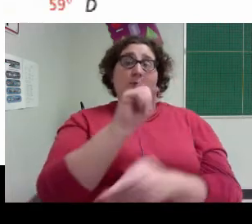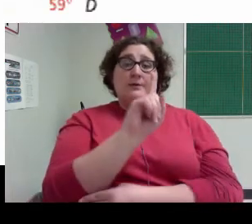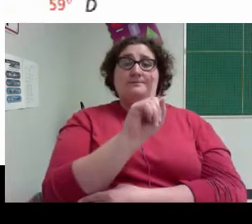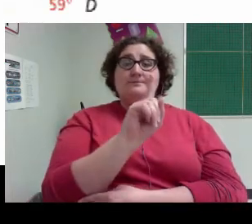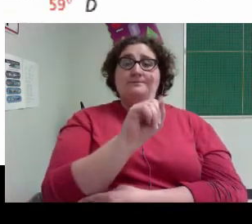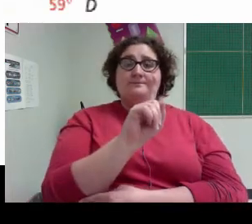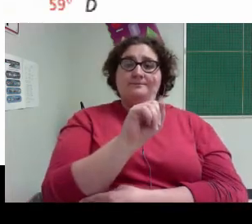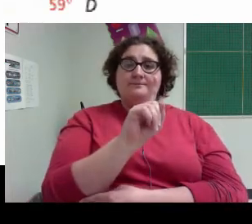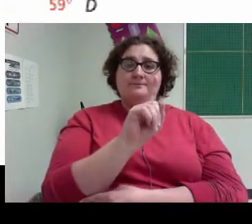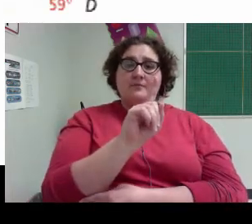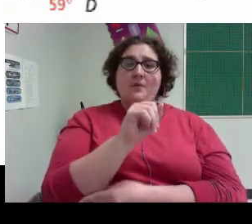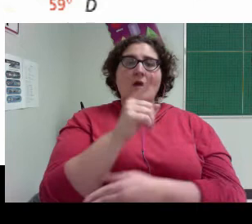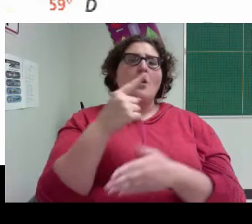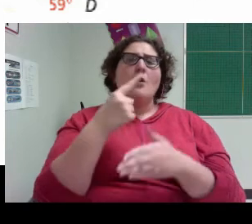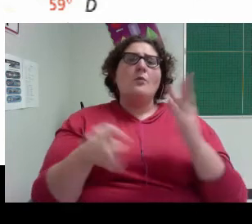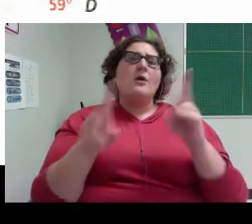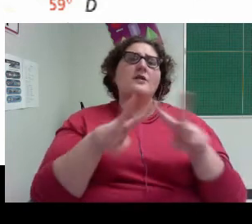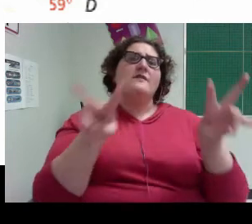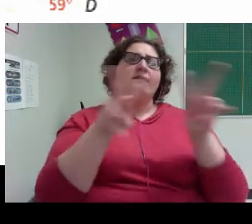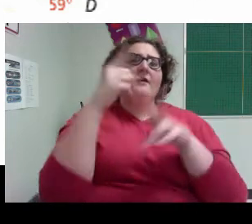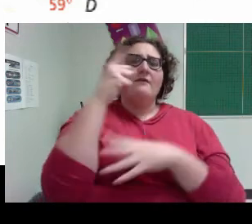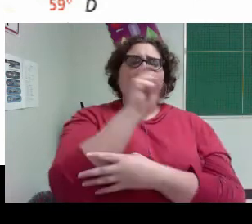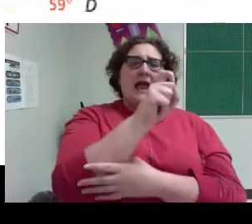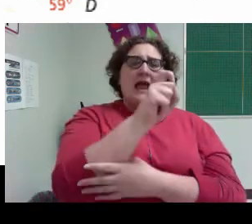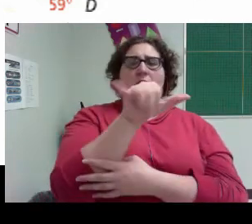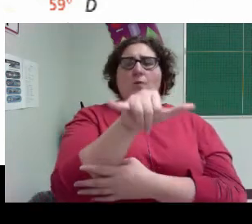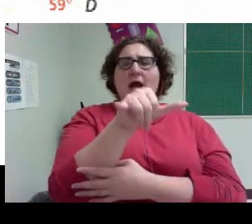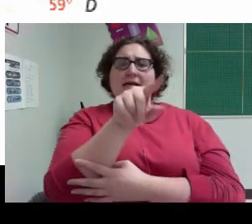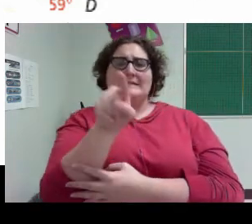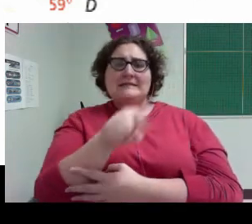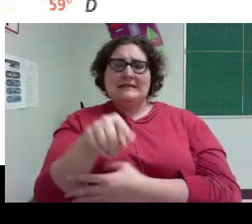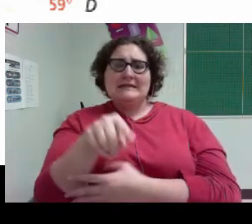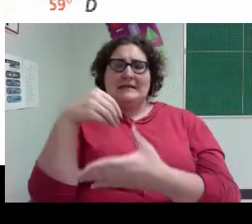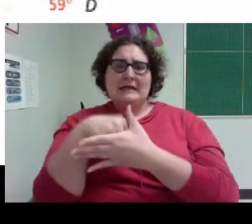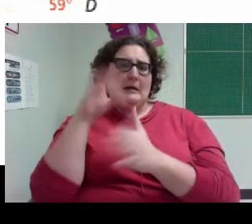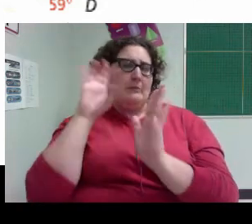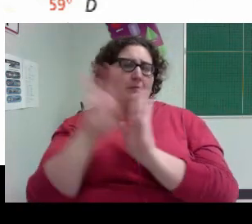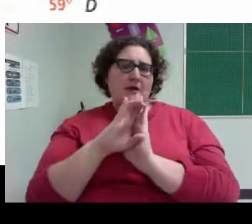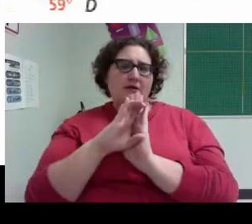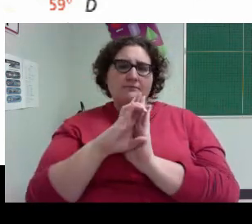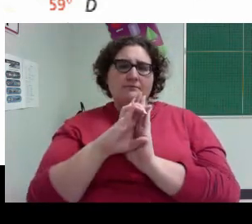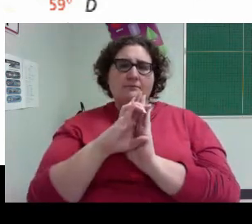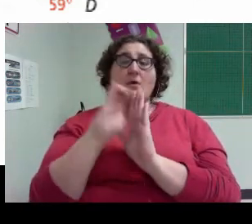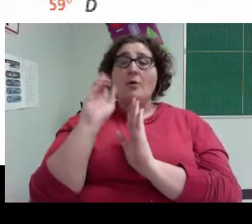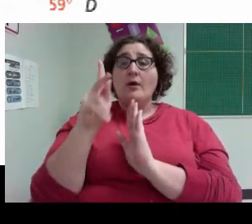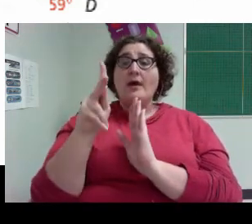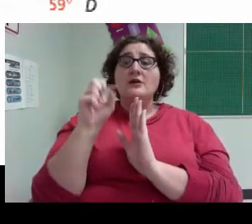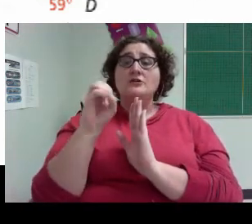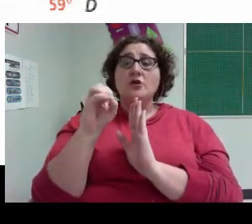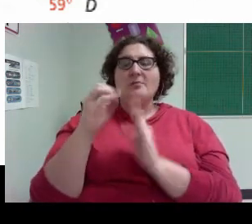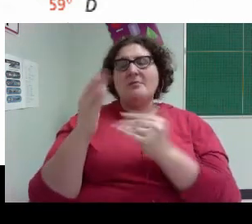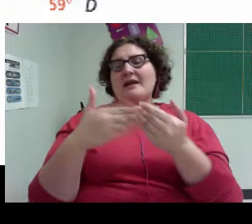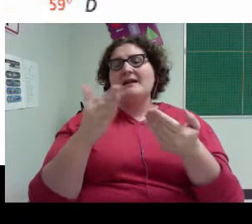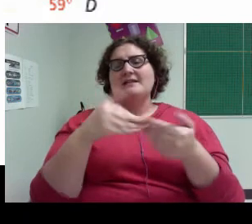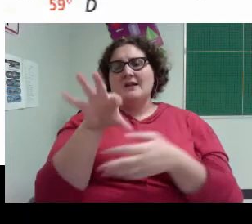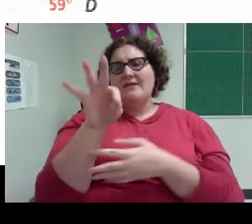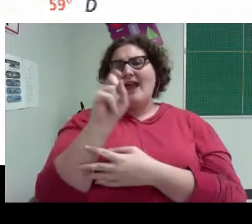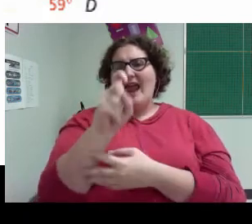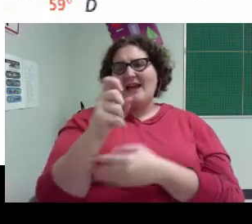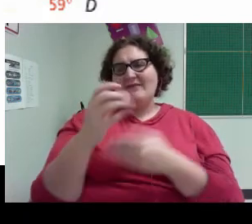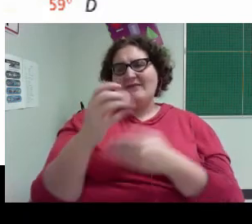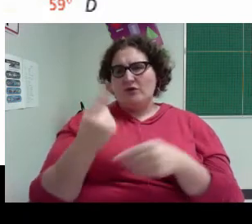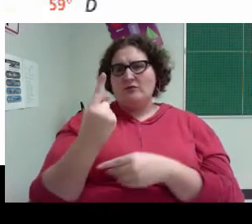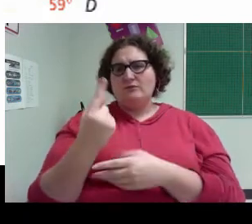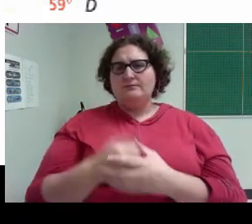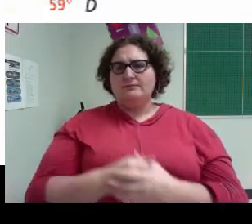Example 1. It says, what are the values of x, y, and z in the diagram? Okay, well, it's going to be easy to find x first,